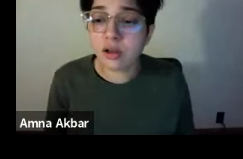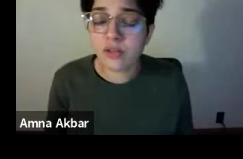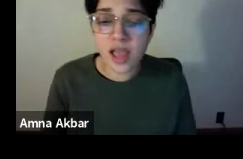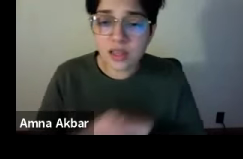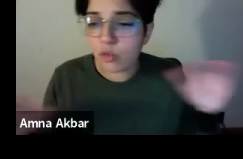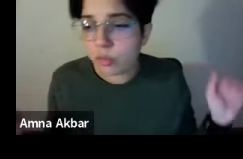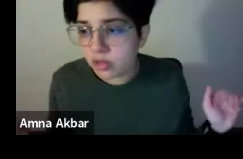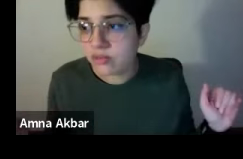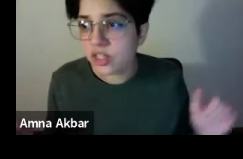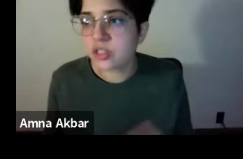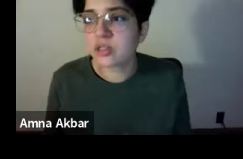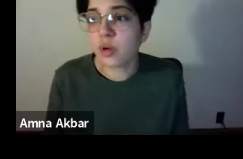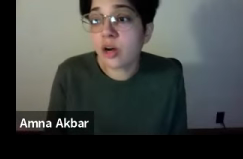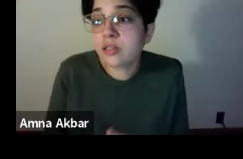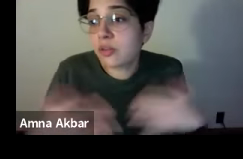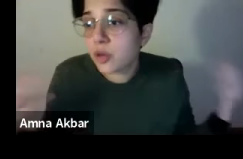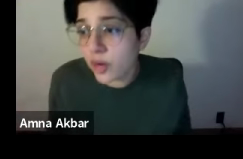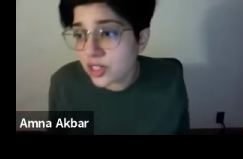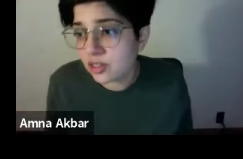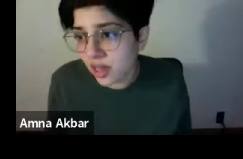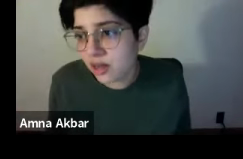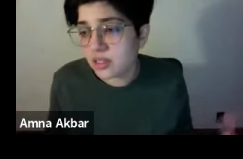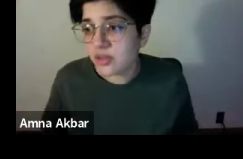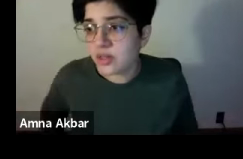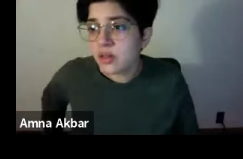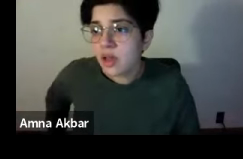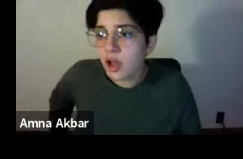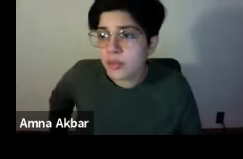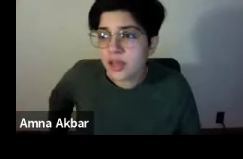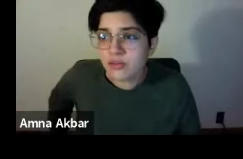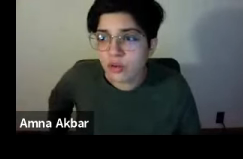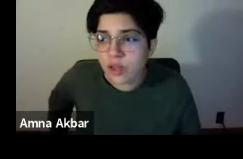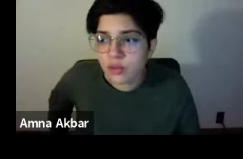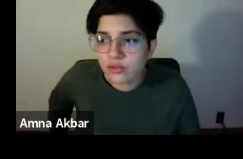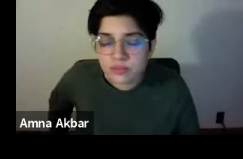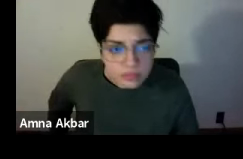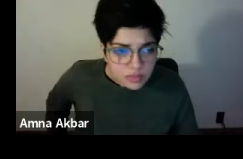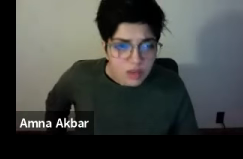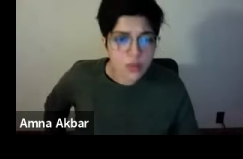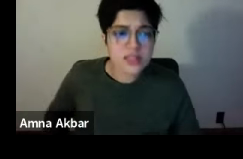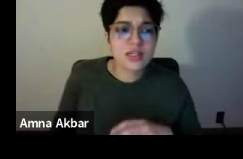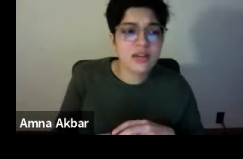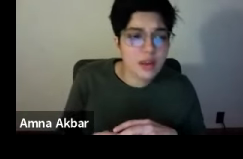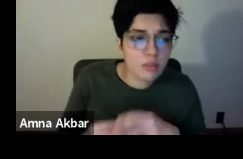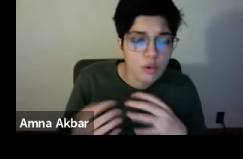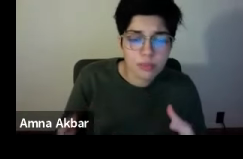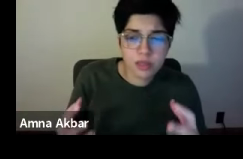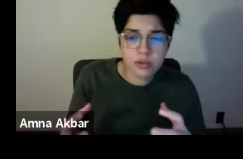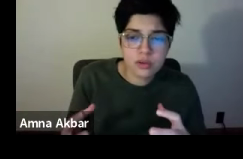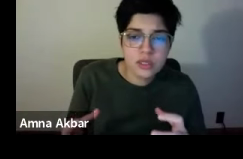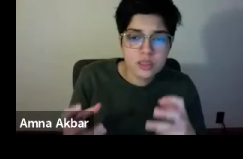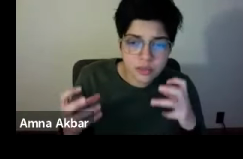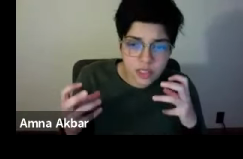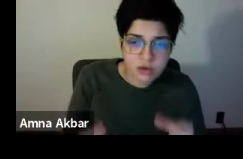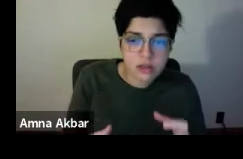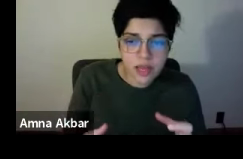regardless of any criminal convictions, regardless of immigration status even, can vote, right? We've ways to kind of get more